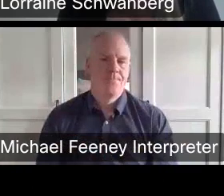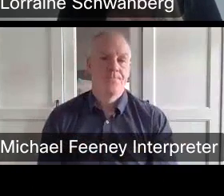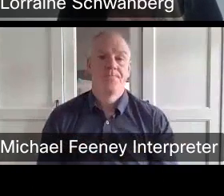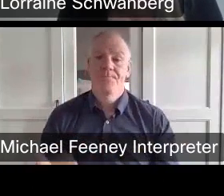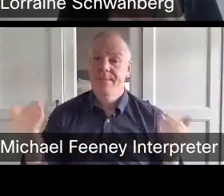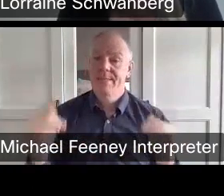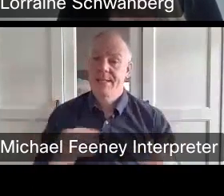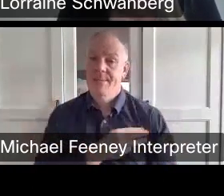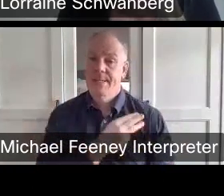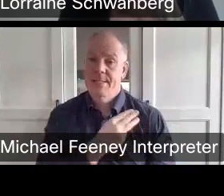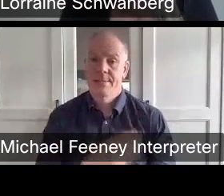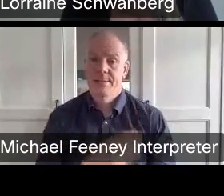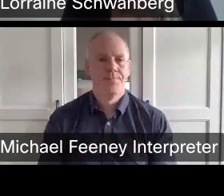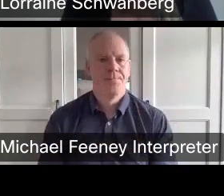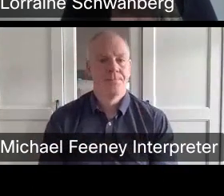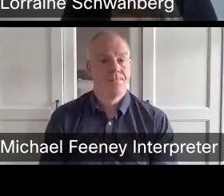slide.